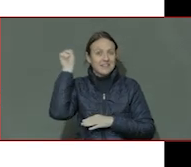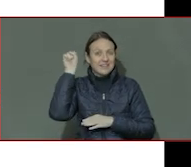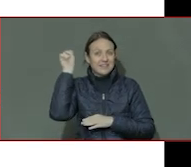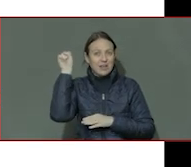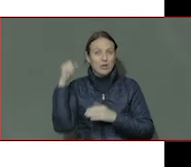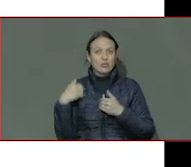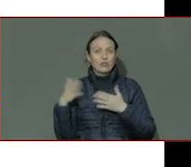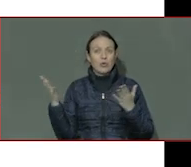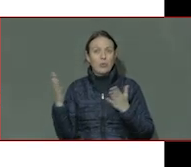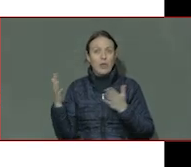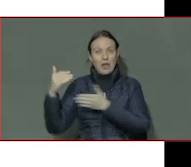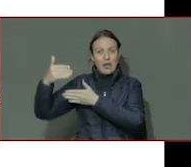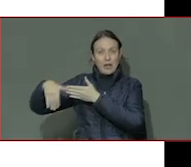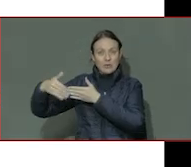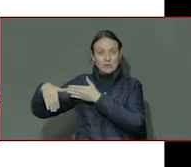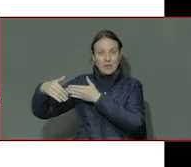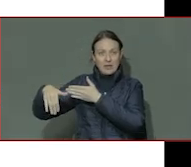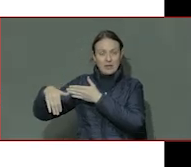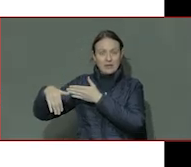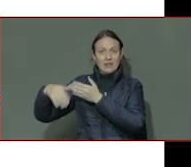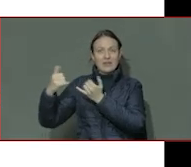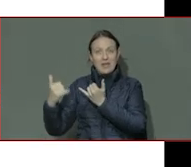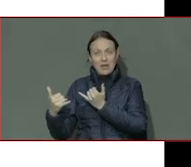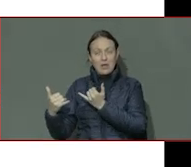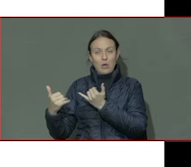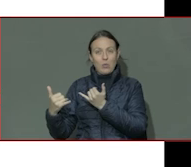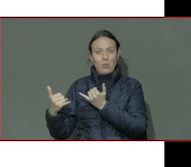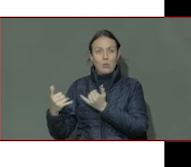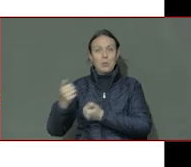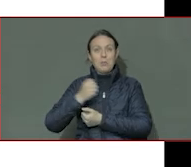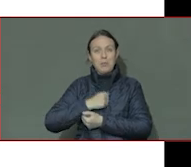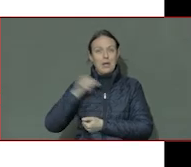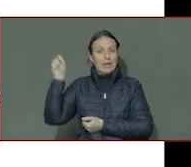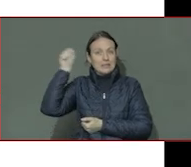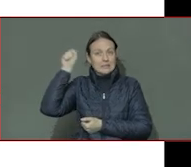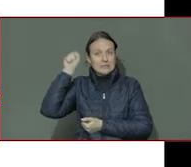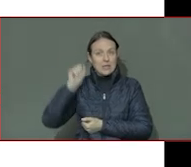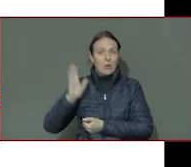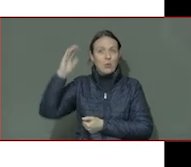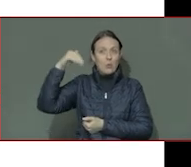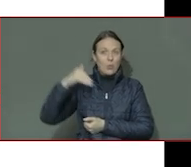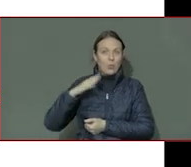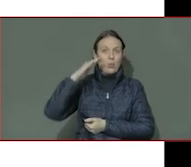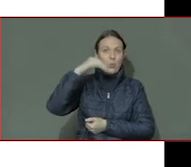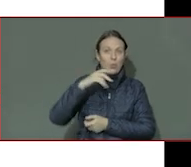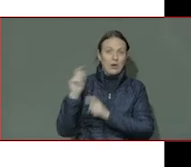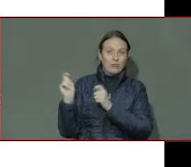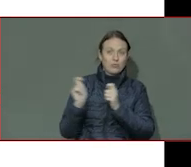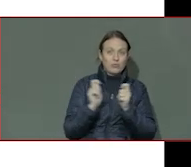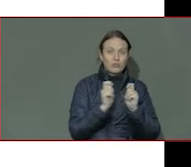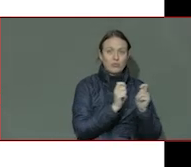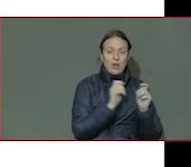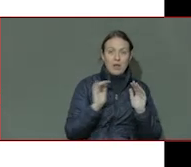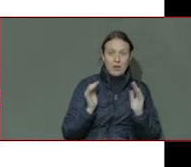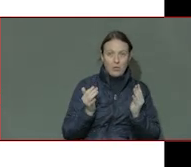start at the outside and you tell me this is the way that my sound wave will travel. Please make sure that on